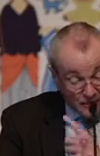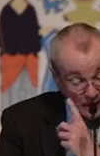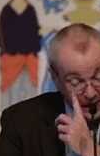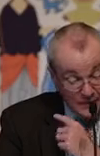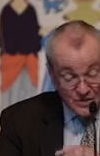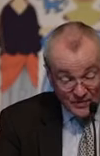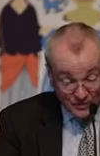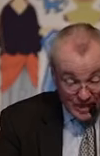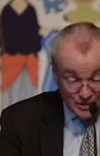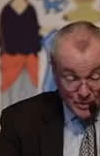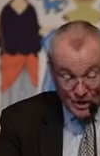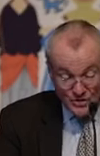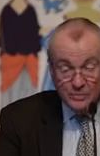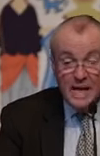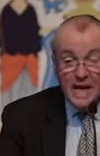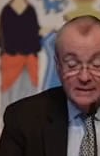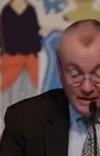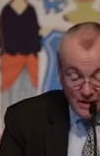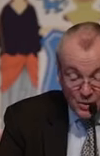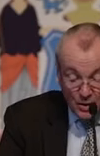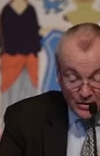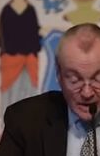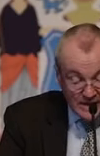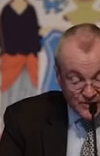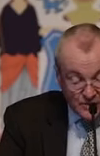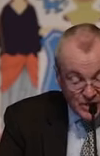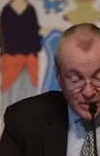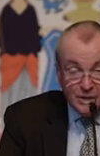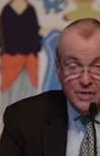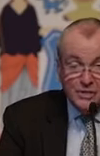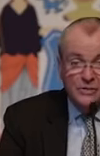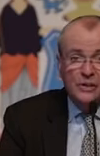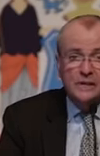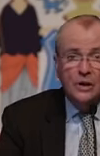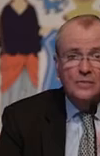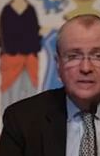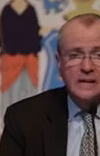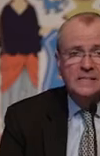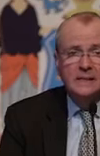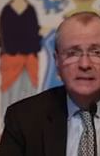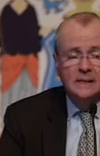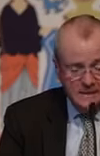D-O-B-I.nj.gov. And this information will also be added to our online information hub, as you can see, at